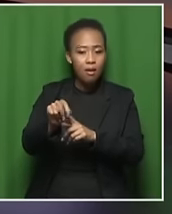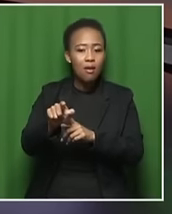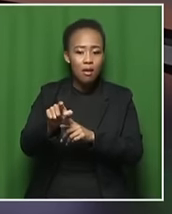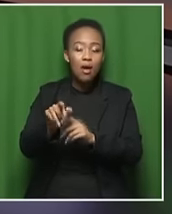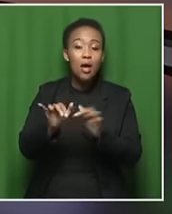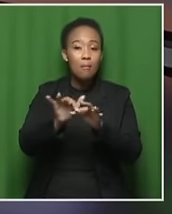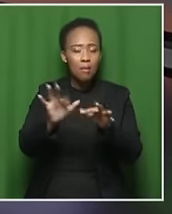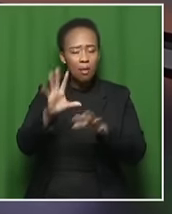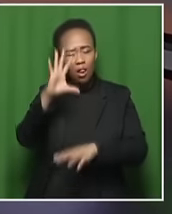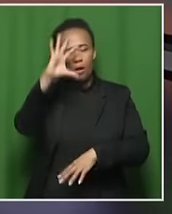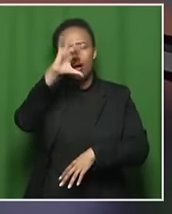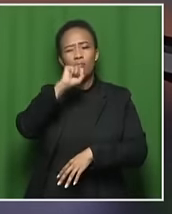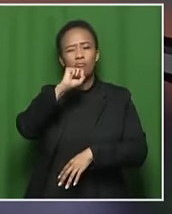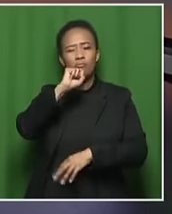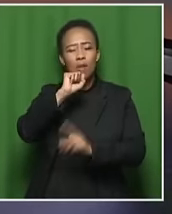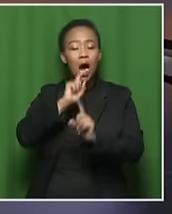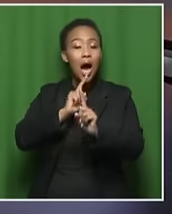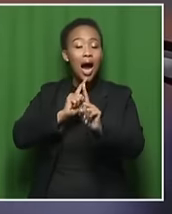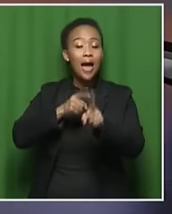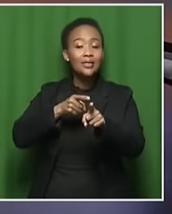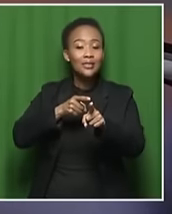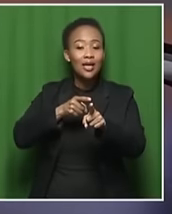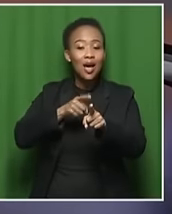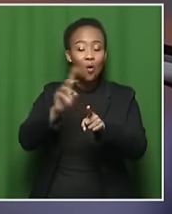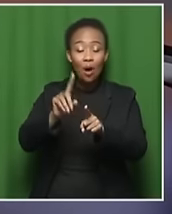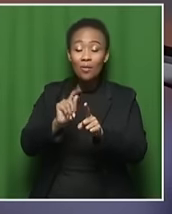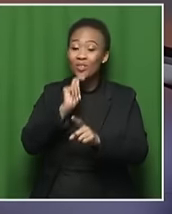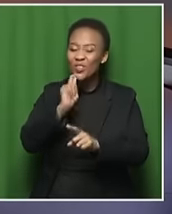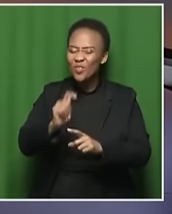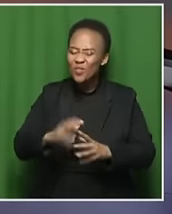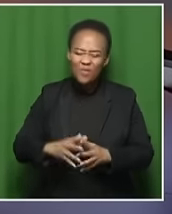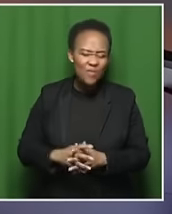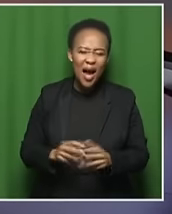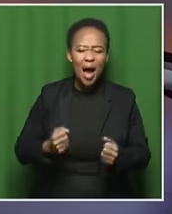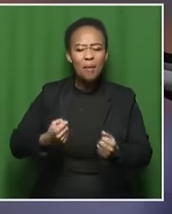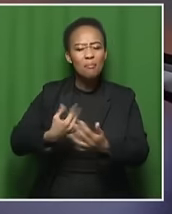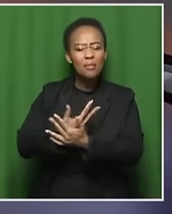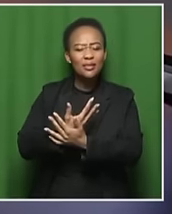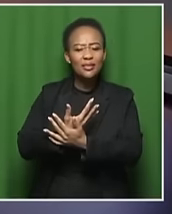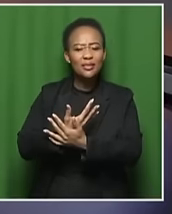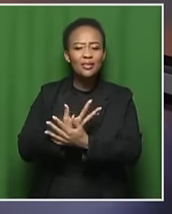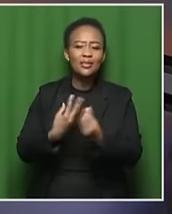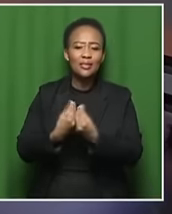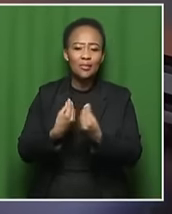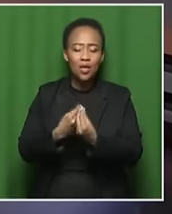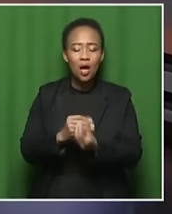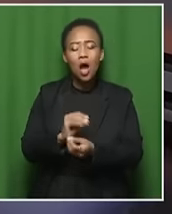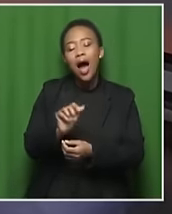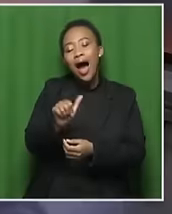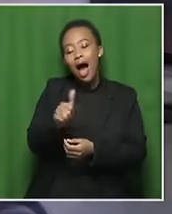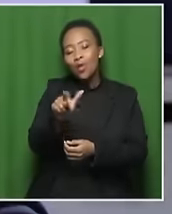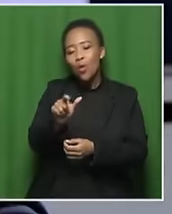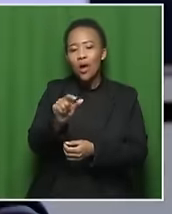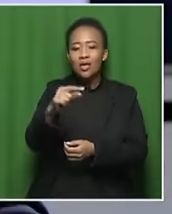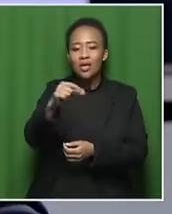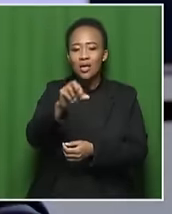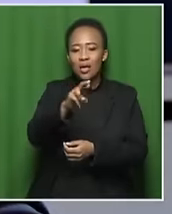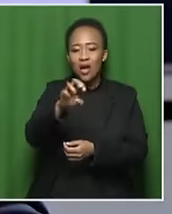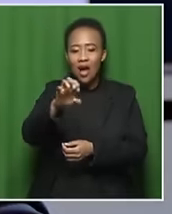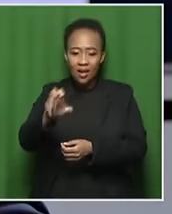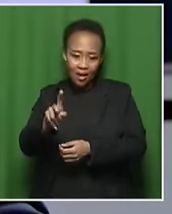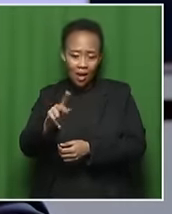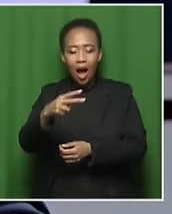answer and have actually missed the mark. It's a Greek word for it, it's called hamartia, when you miss the